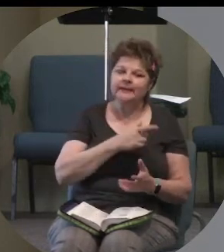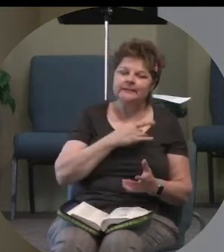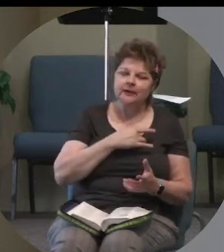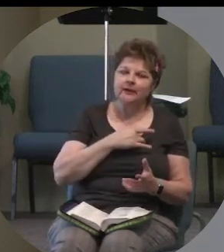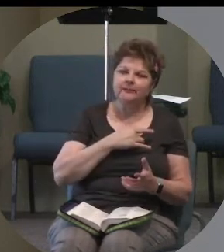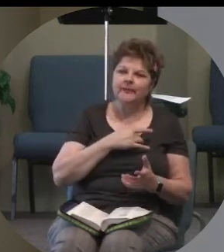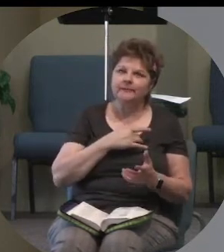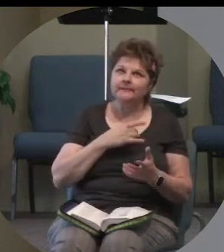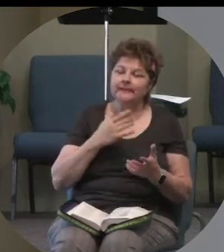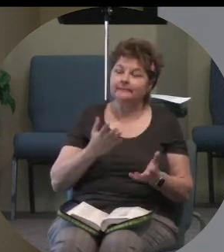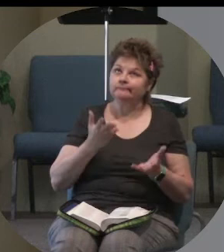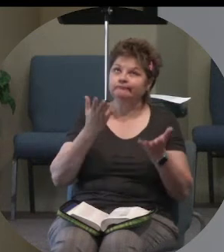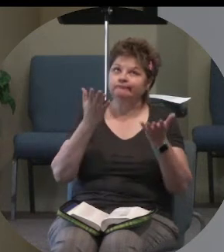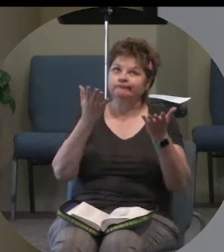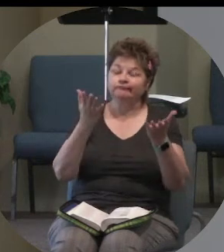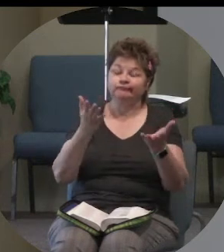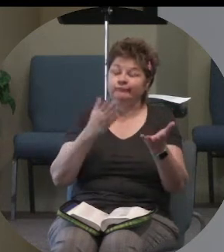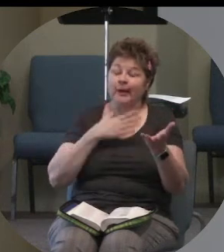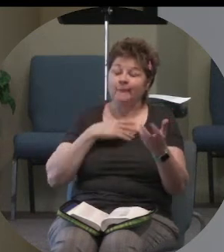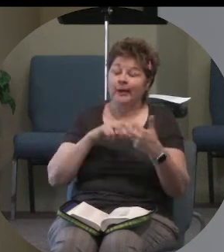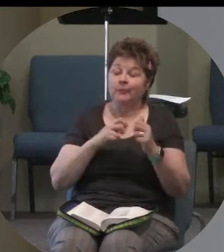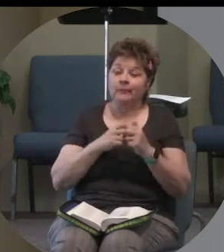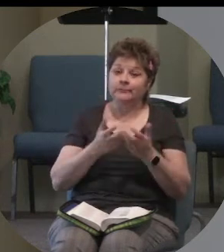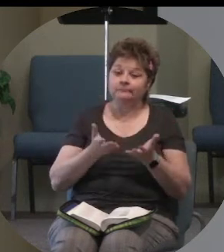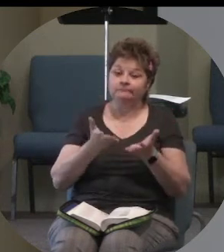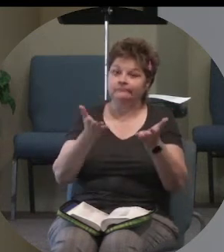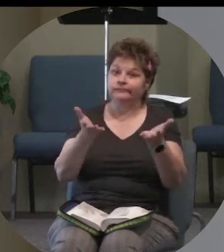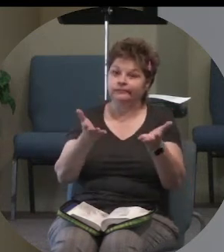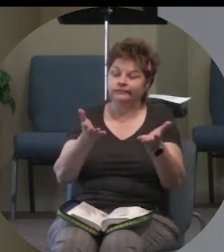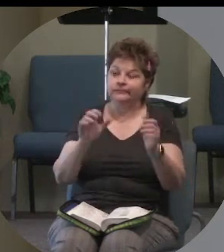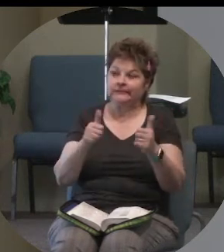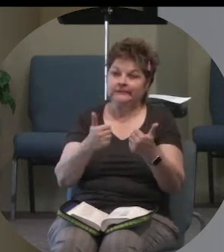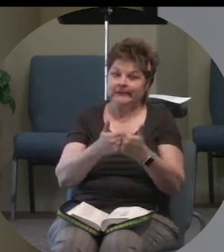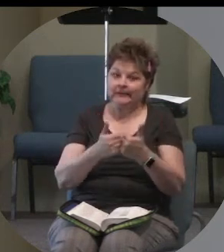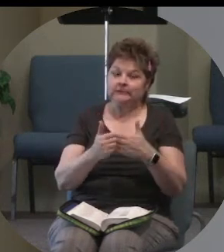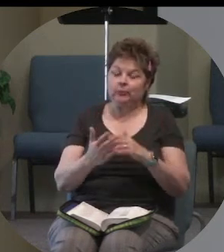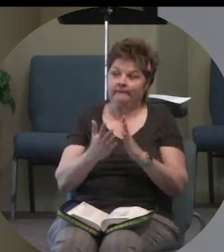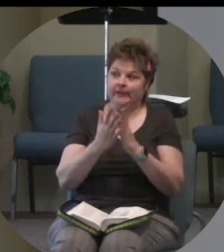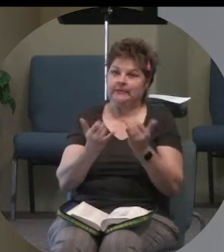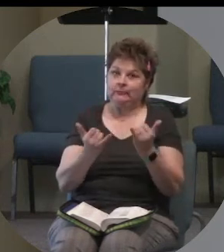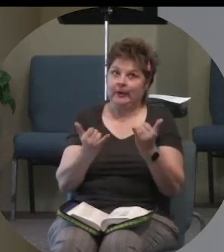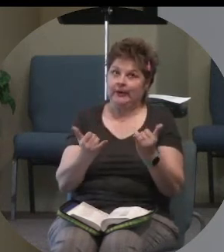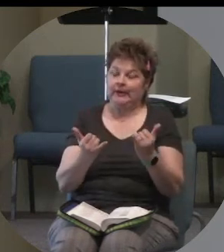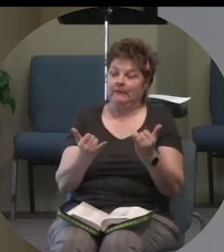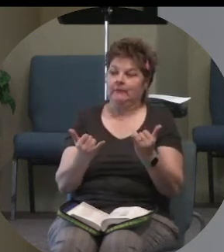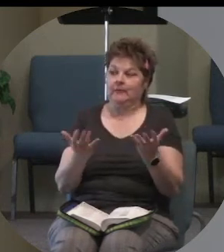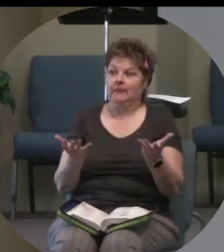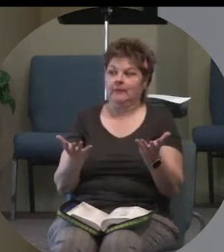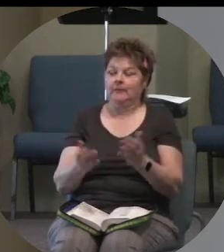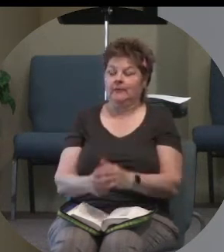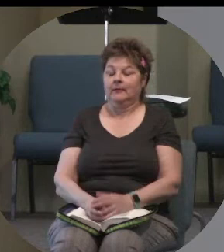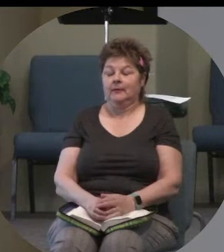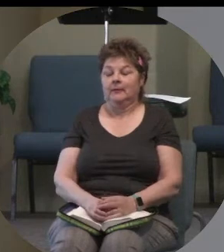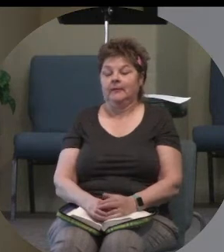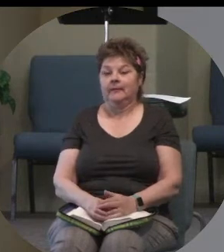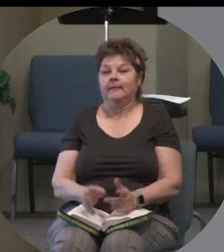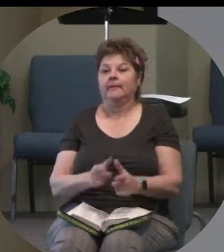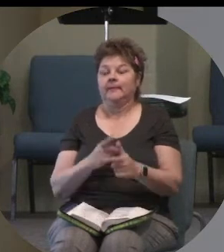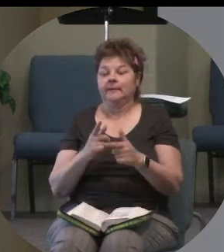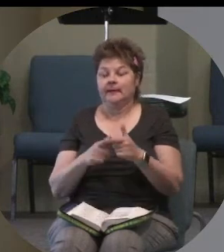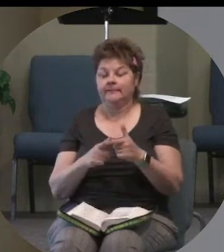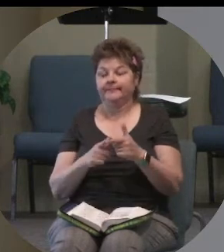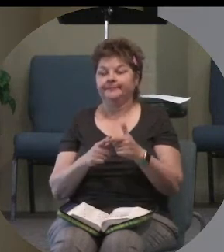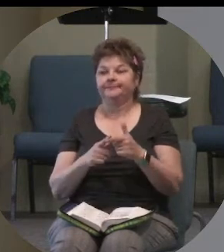lay it before God and say, hey, here is my problem. Here's the challenge that we're facing. But then he engages